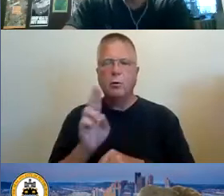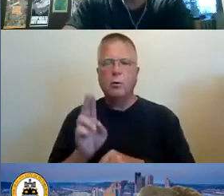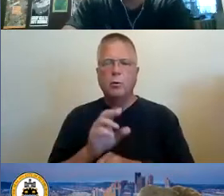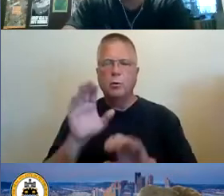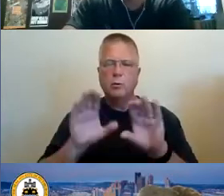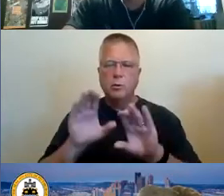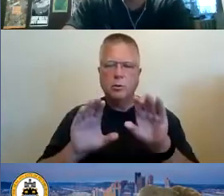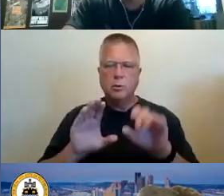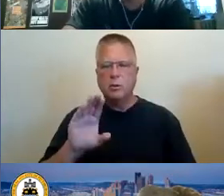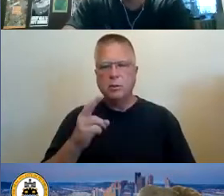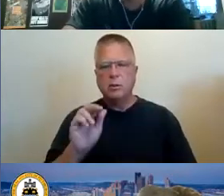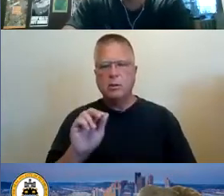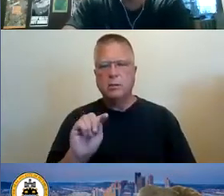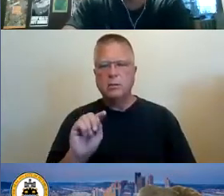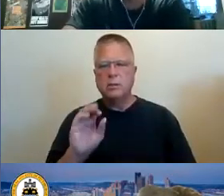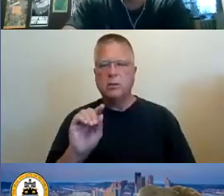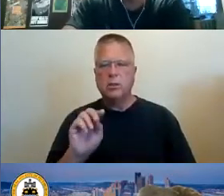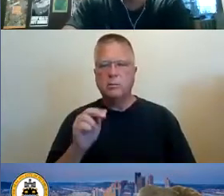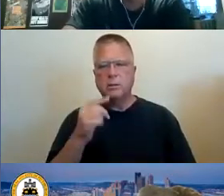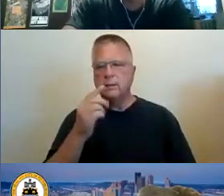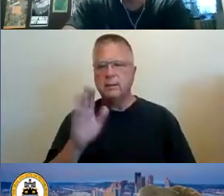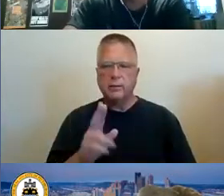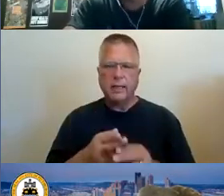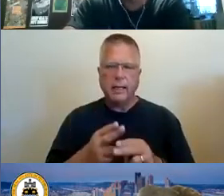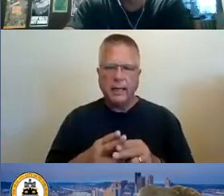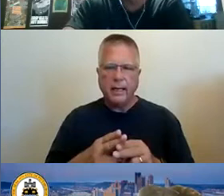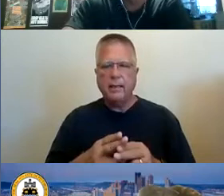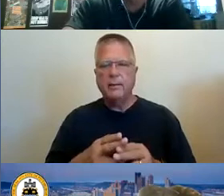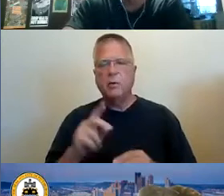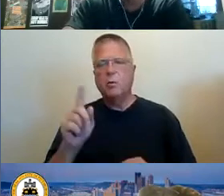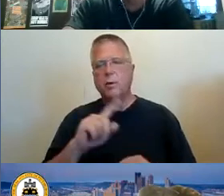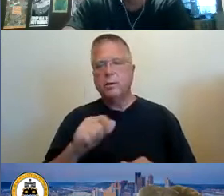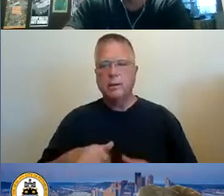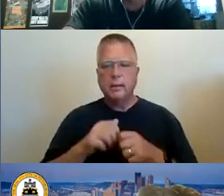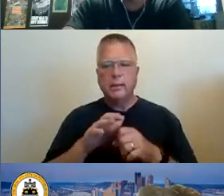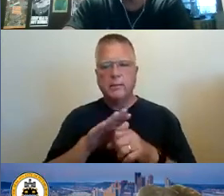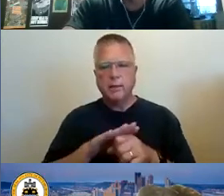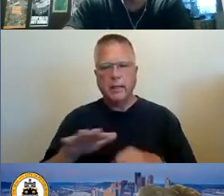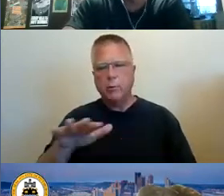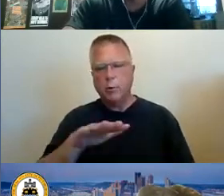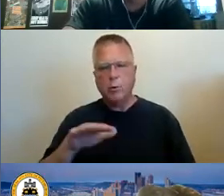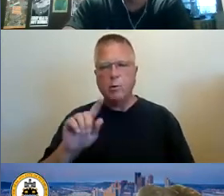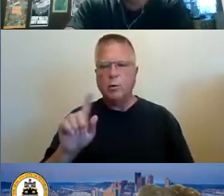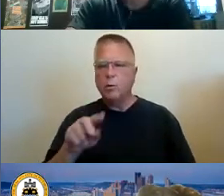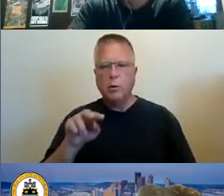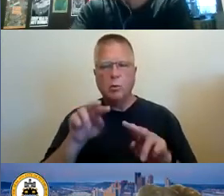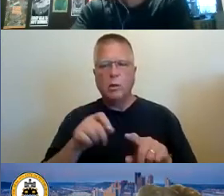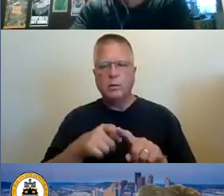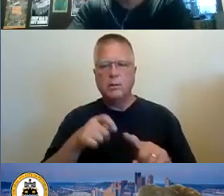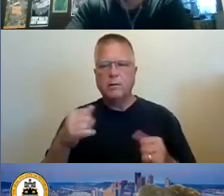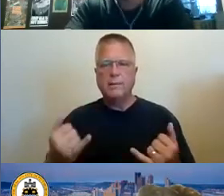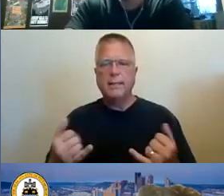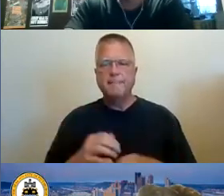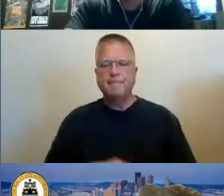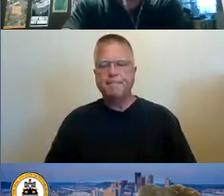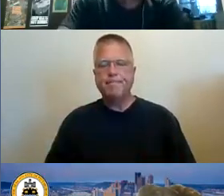their names, just letting us know if you guys live in the neighborhood or where you're watching us from today.